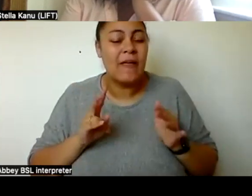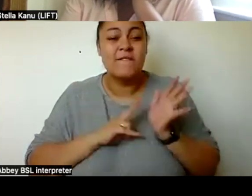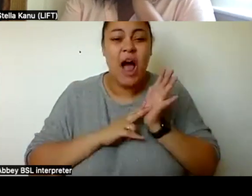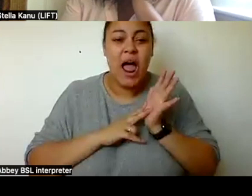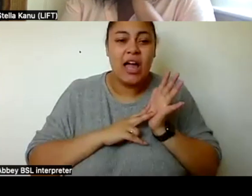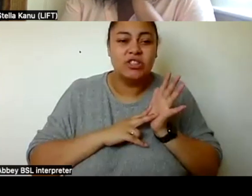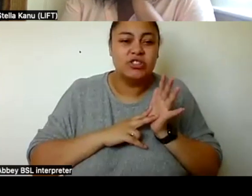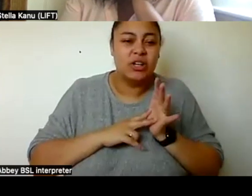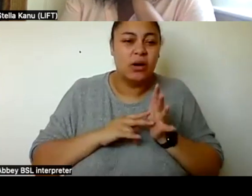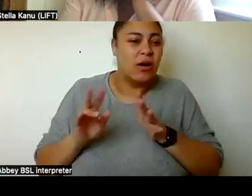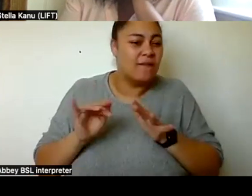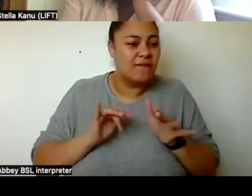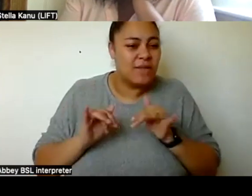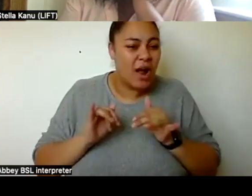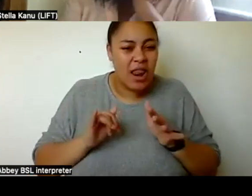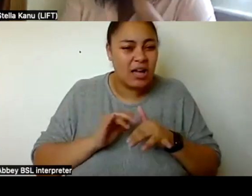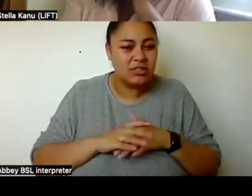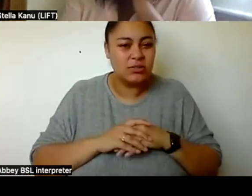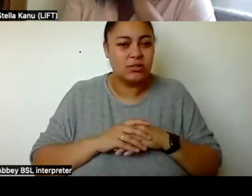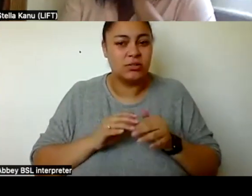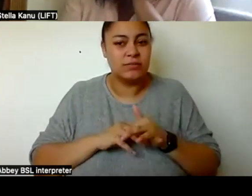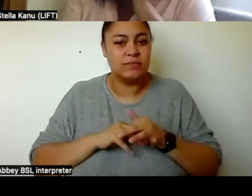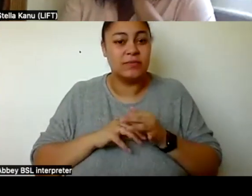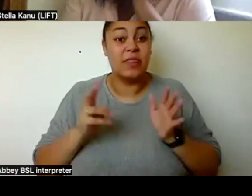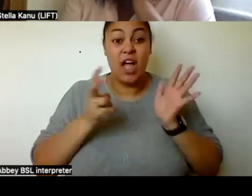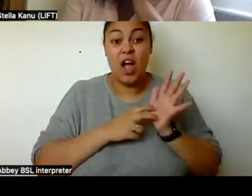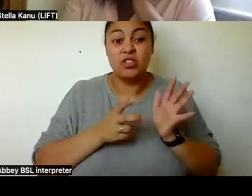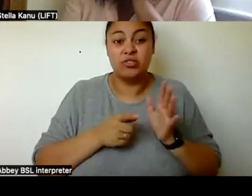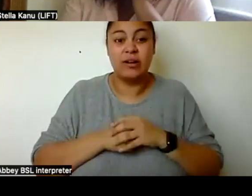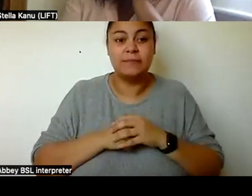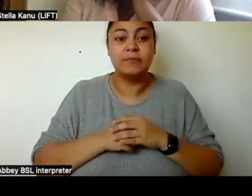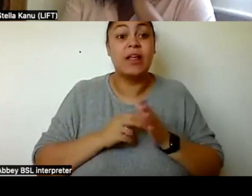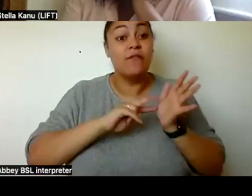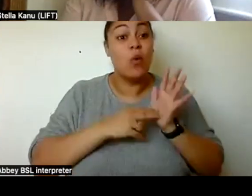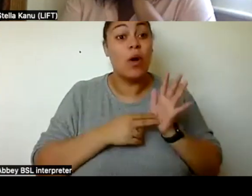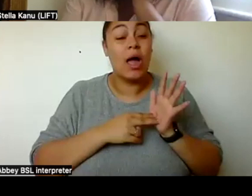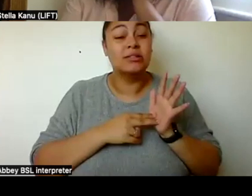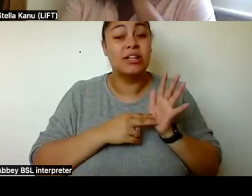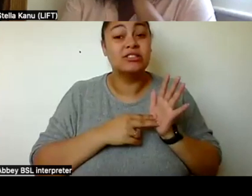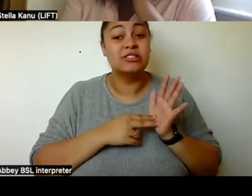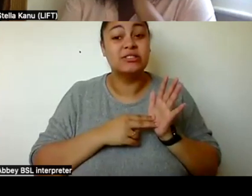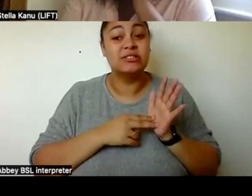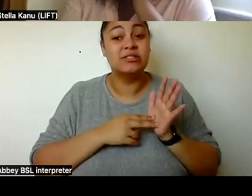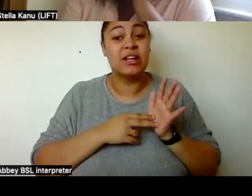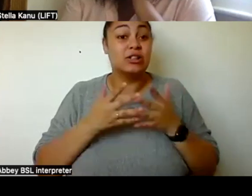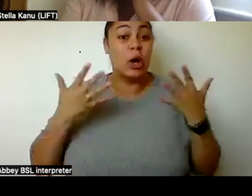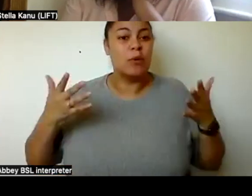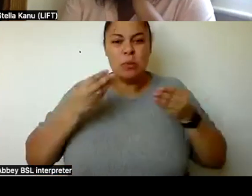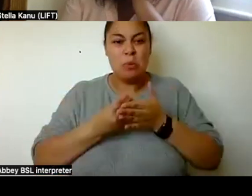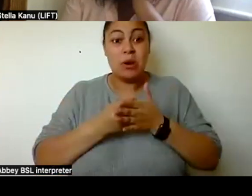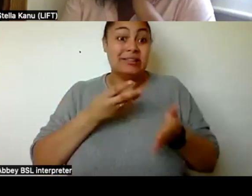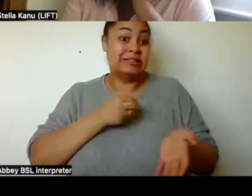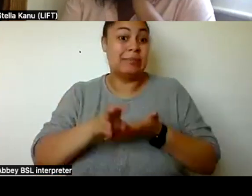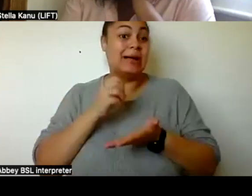violation in that employment contract. So she said, you know, if as organisations we have got so much money to spend on and